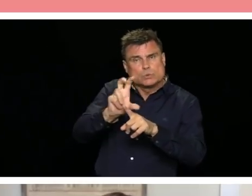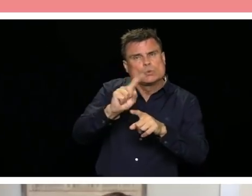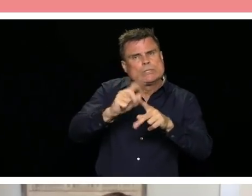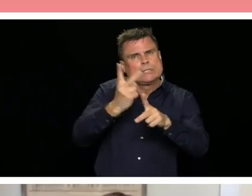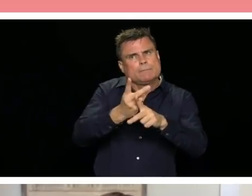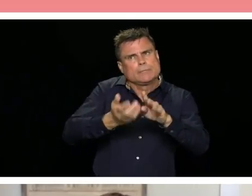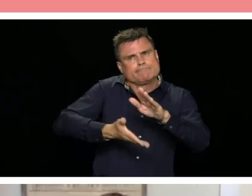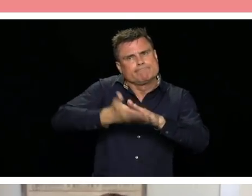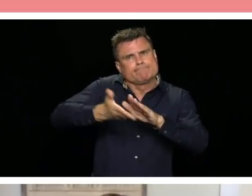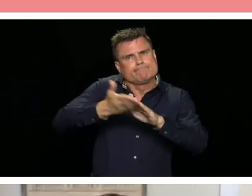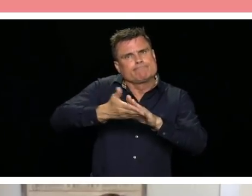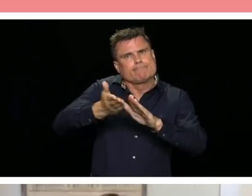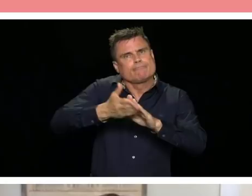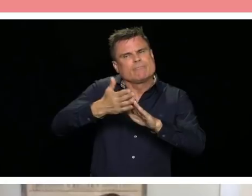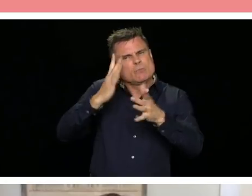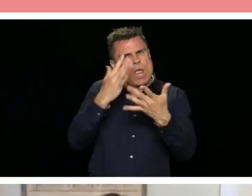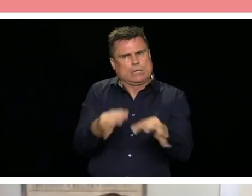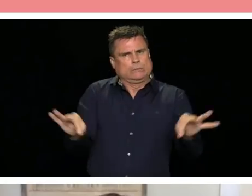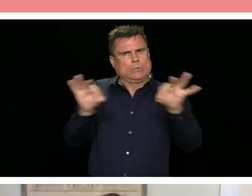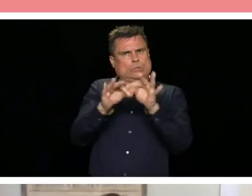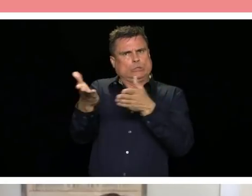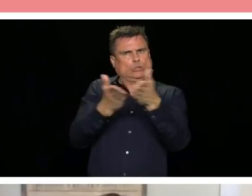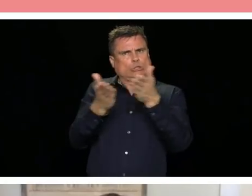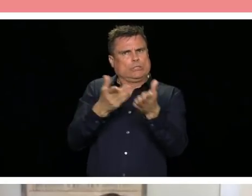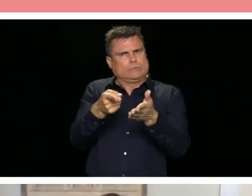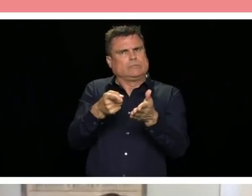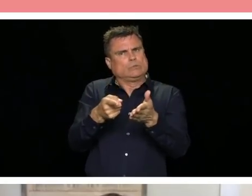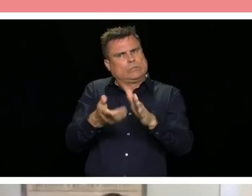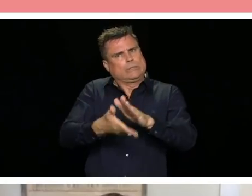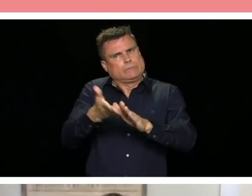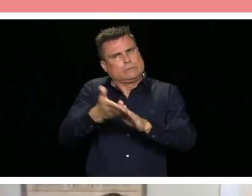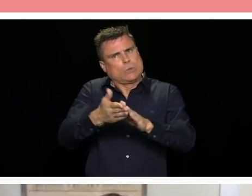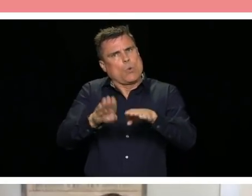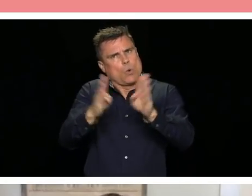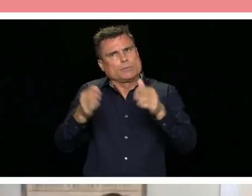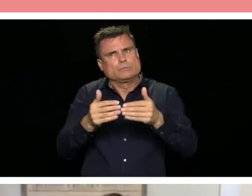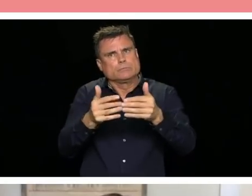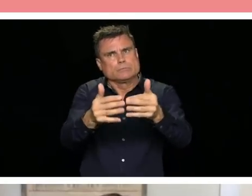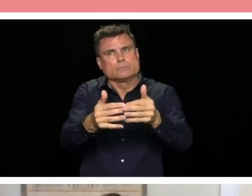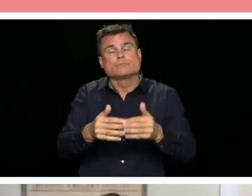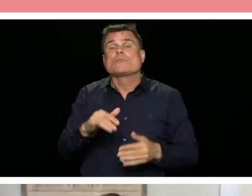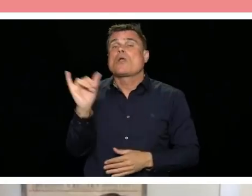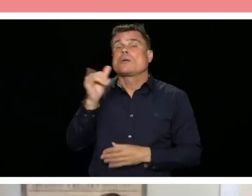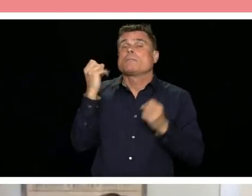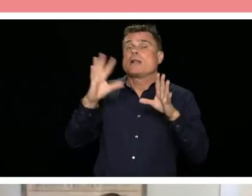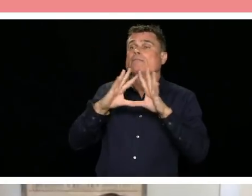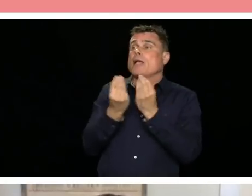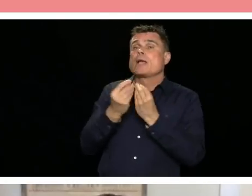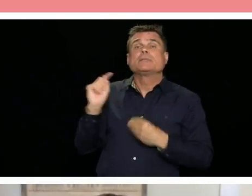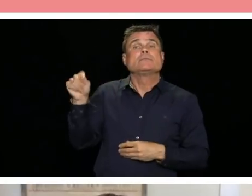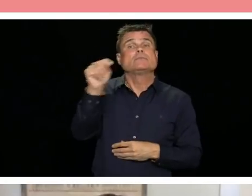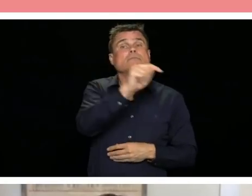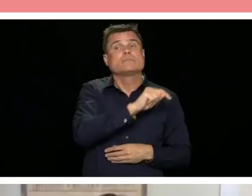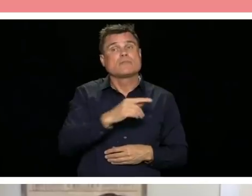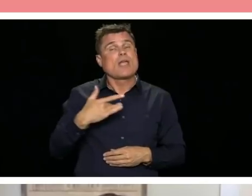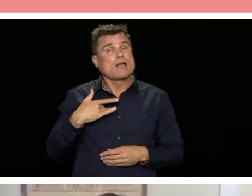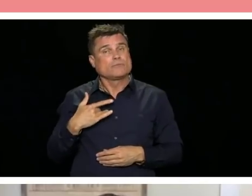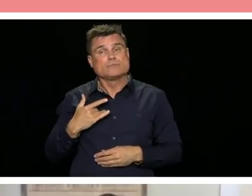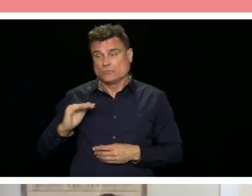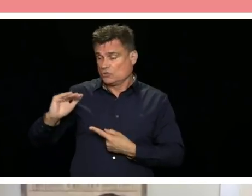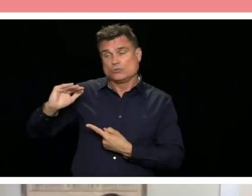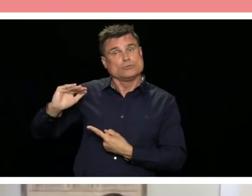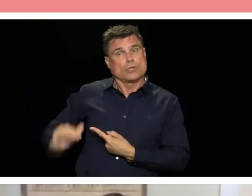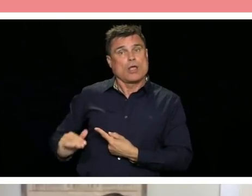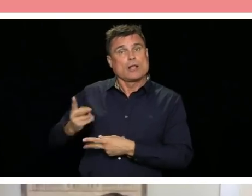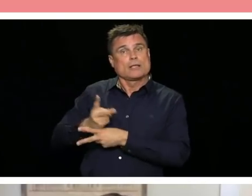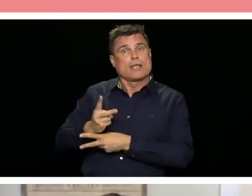childcare benefit remains available for a lot of families. And also we have programs such as the startup funding program to